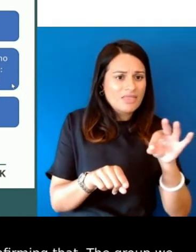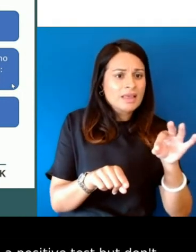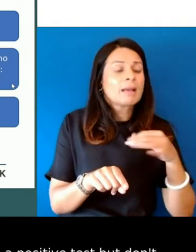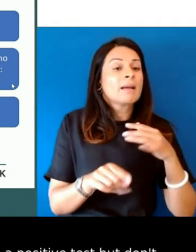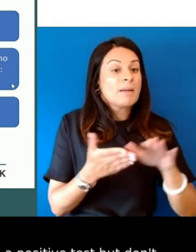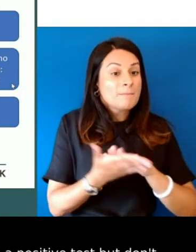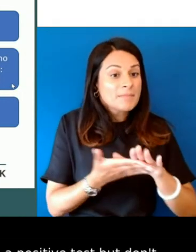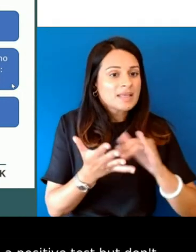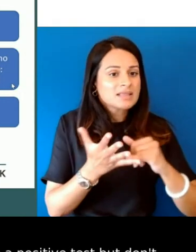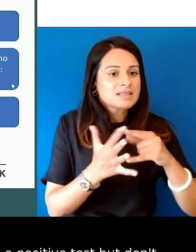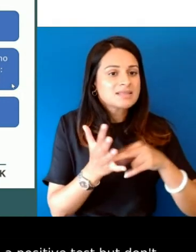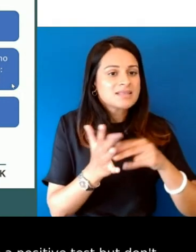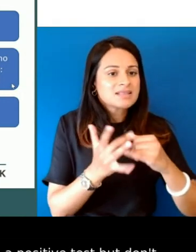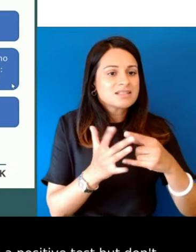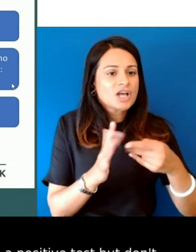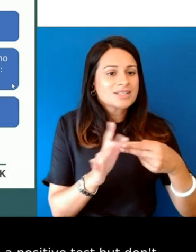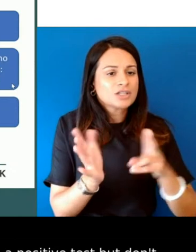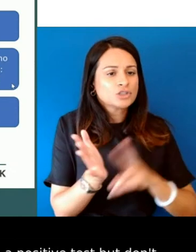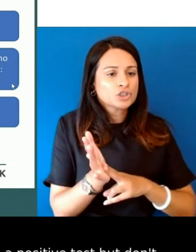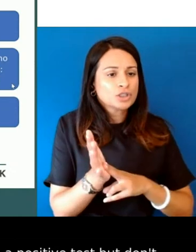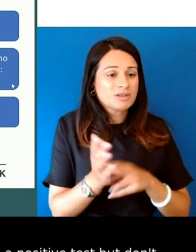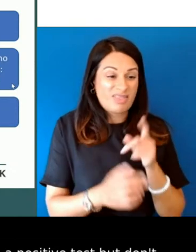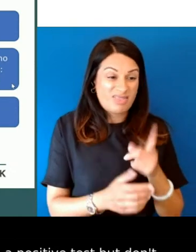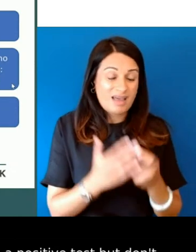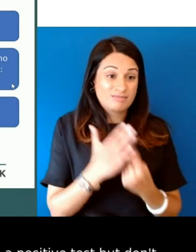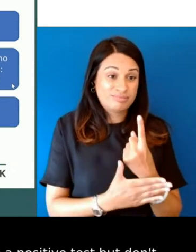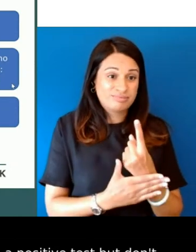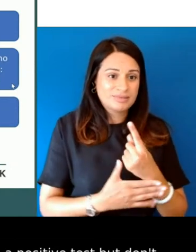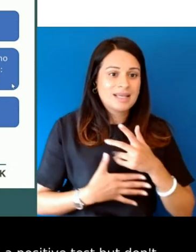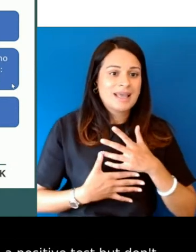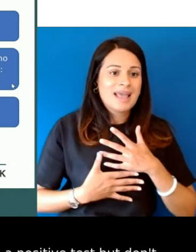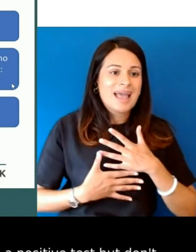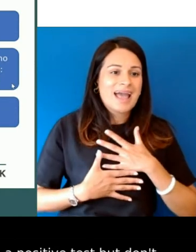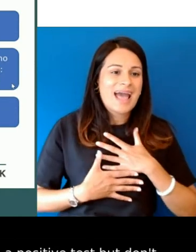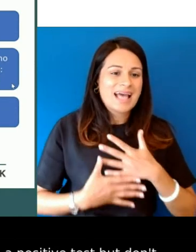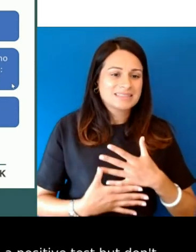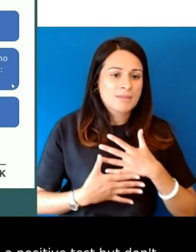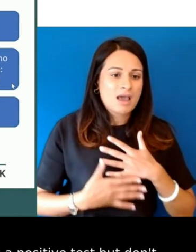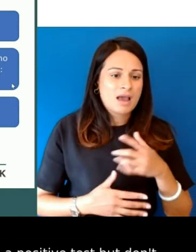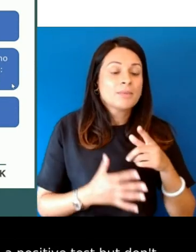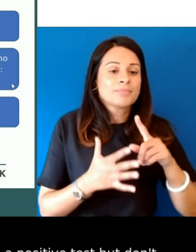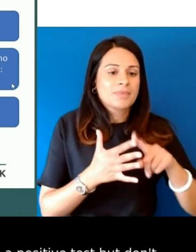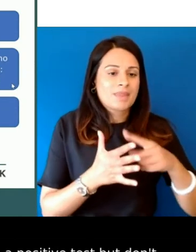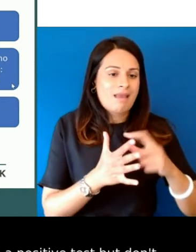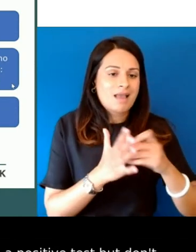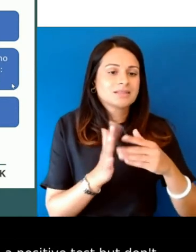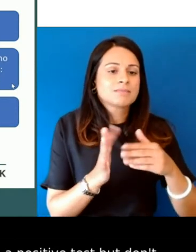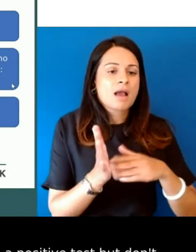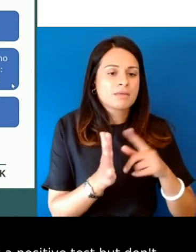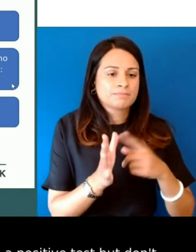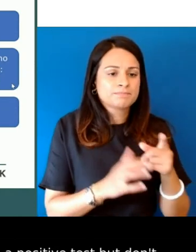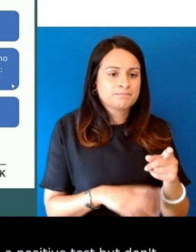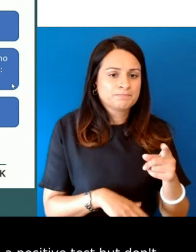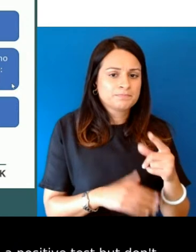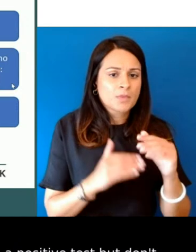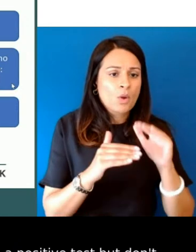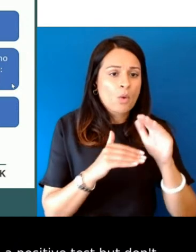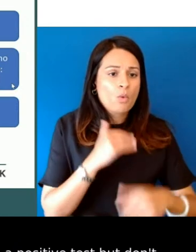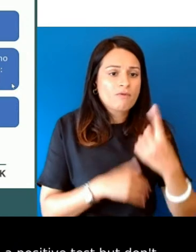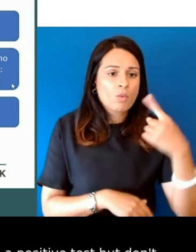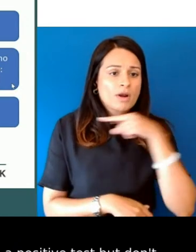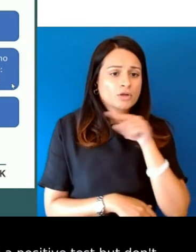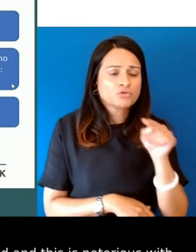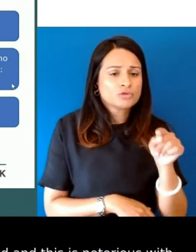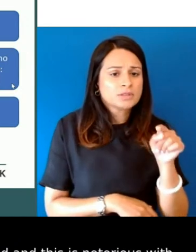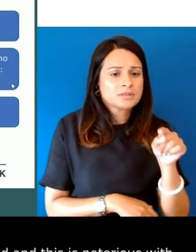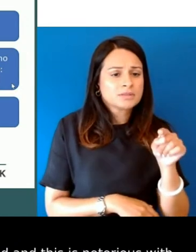notorious for those with eczema and they can produce really high iges on the blood test so the highest it will go to is over a hundred and they can